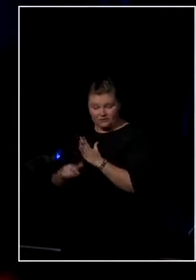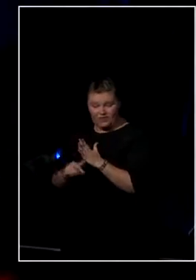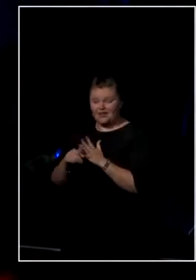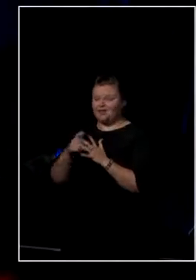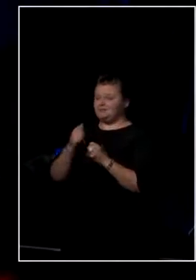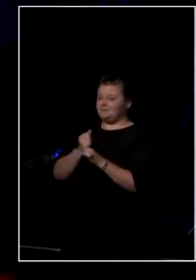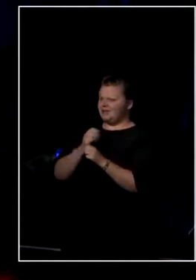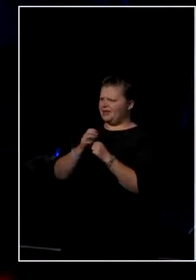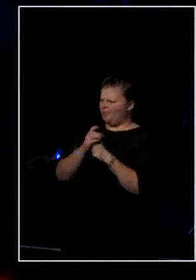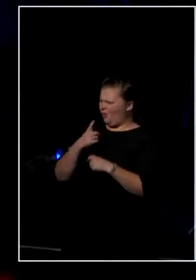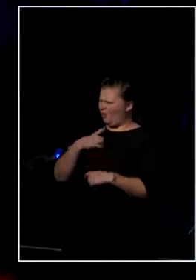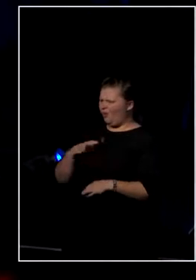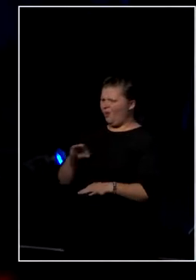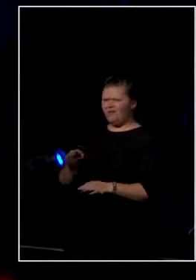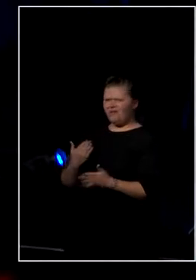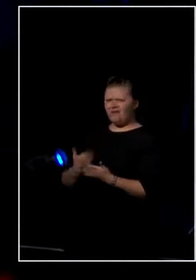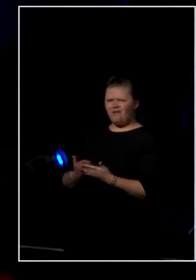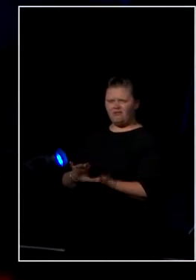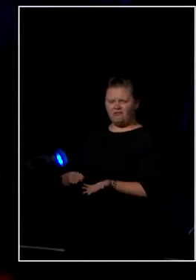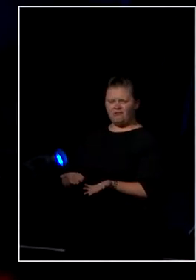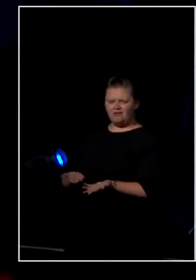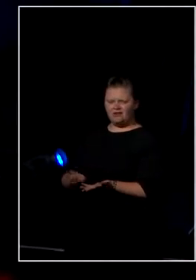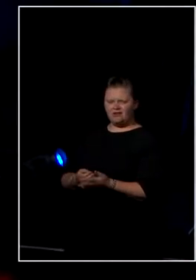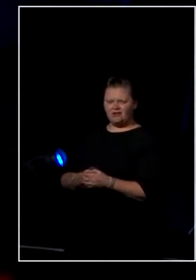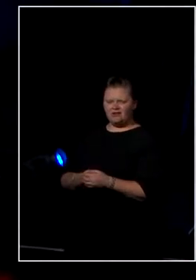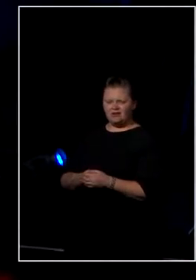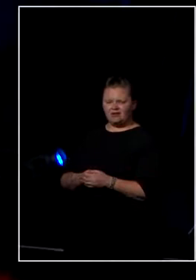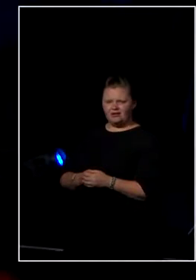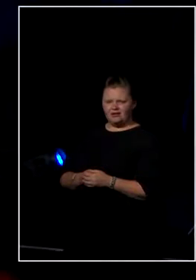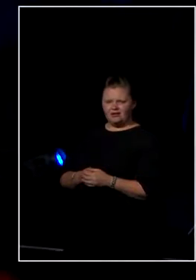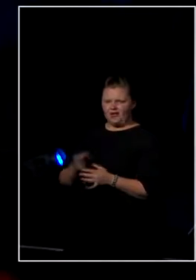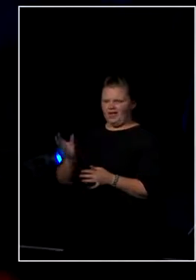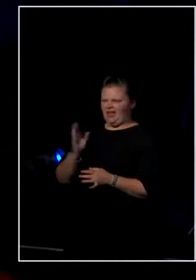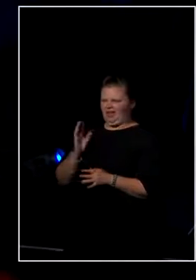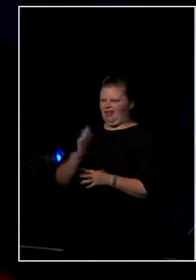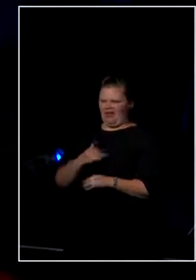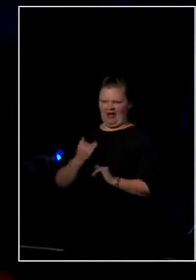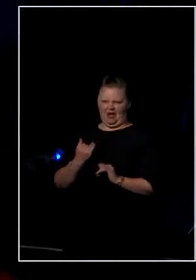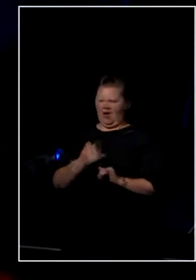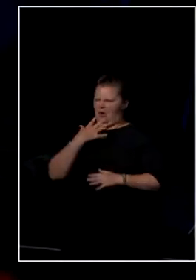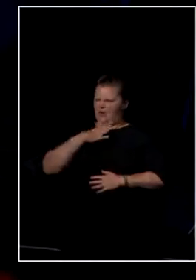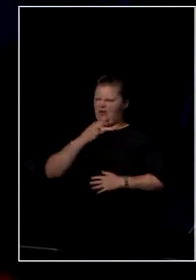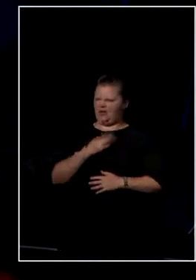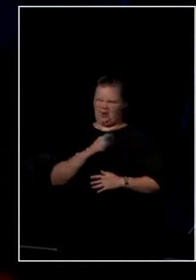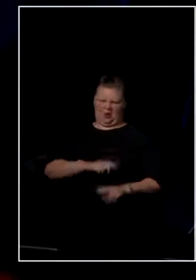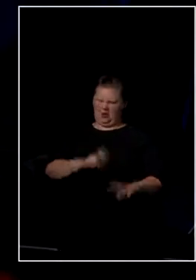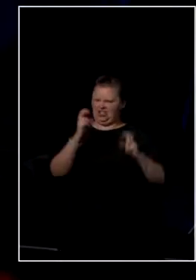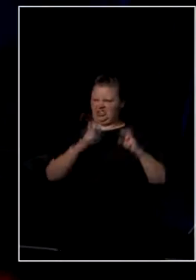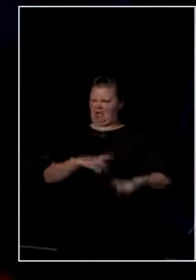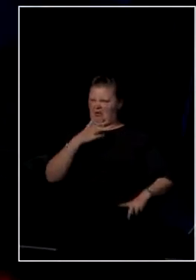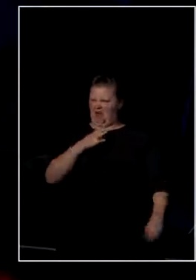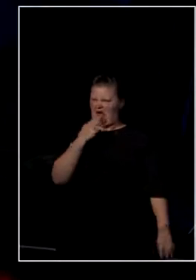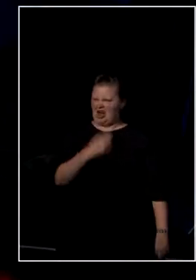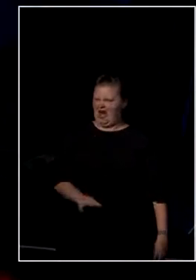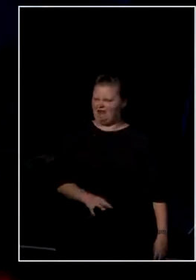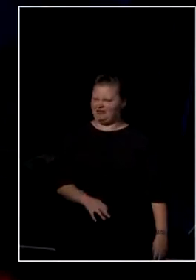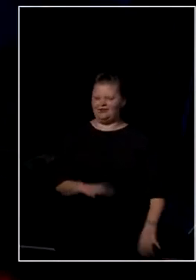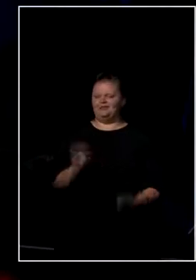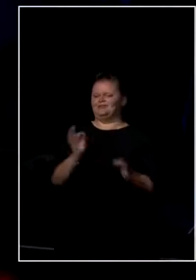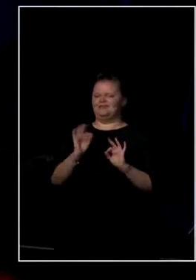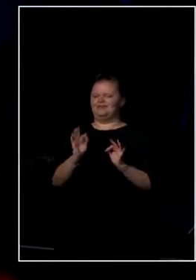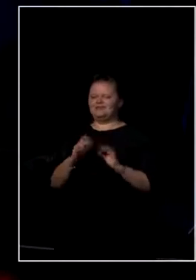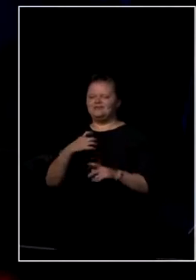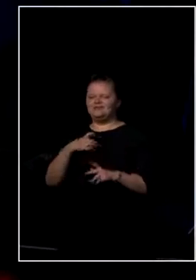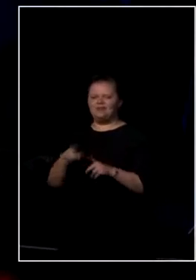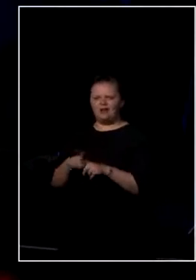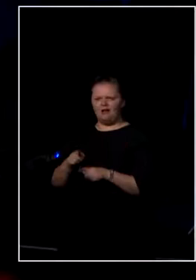and they're like, why are you not on it? You know, and not in a bad way, like, you're so shit, why aren't you on disability? It was